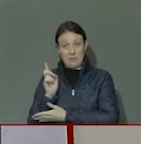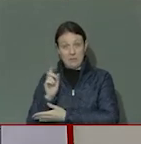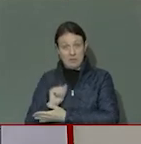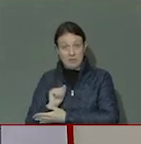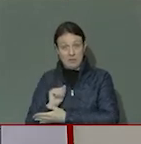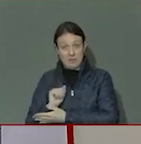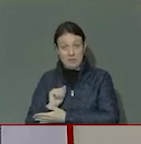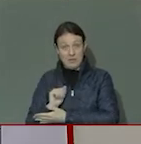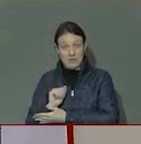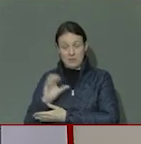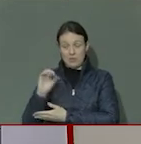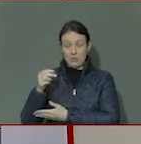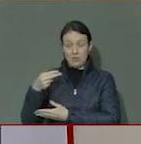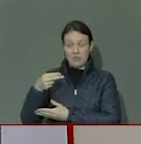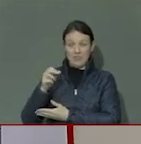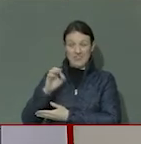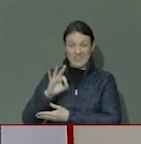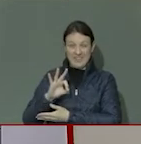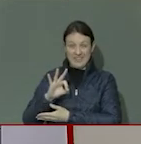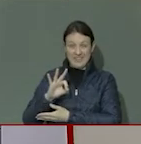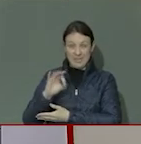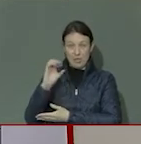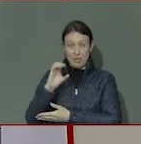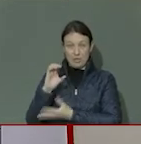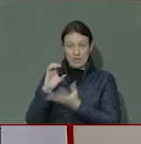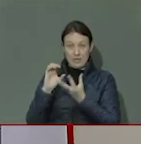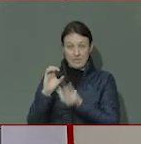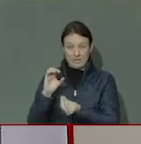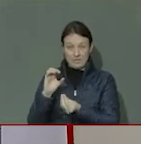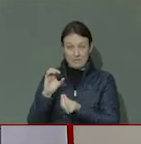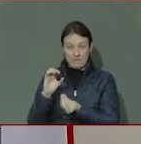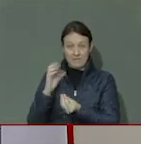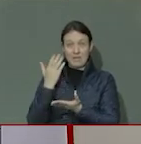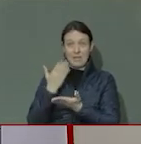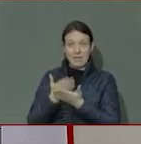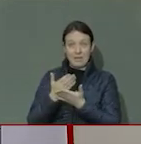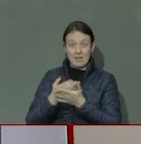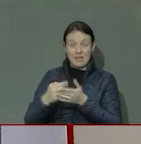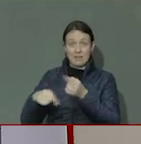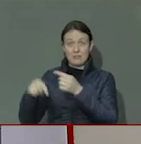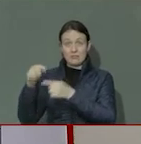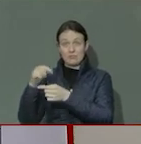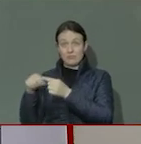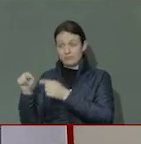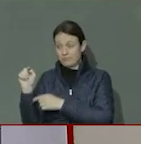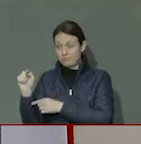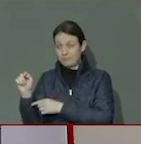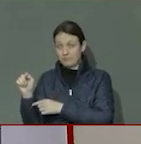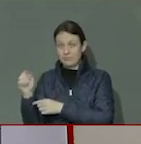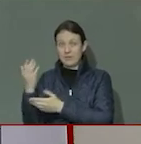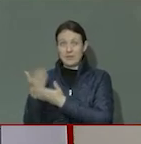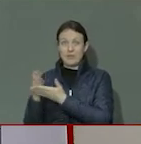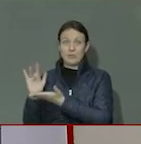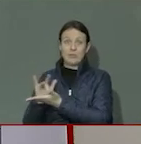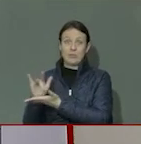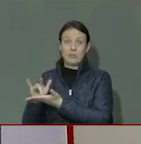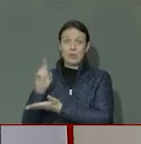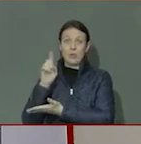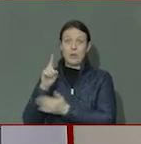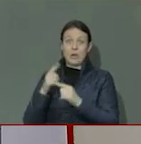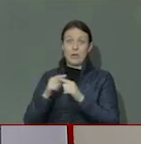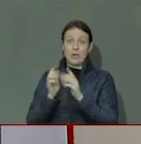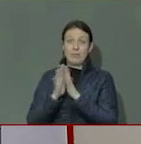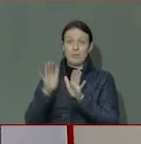concentration of hydroxide, I can calculate the concentration of hydronium, because it's going to be 1 times 10 to the power of